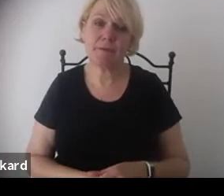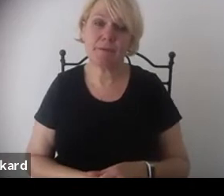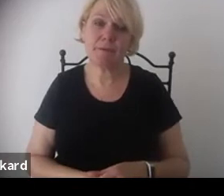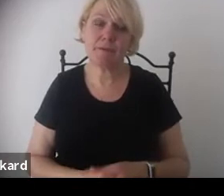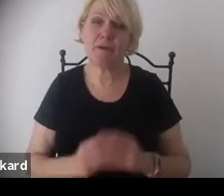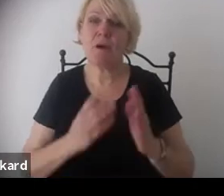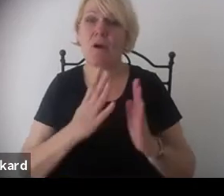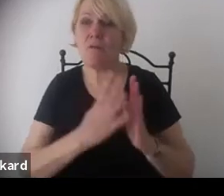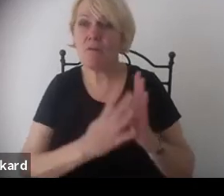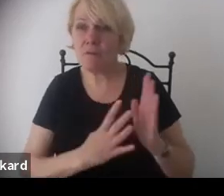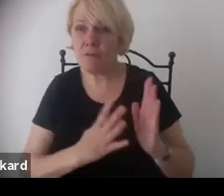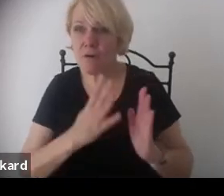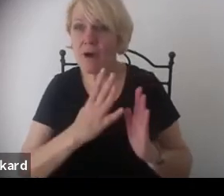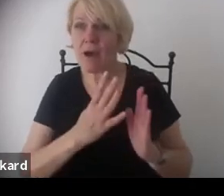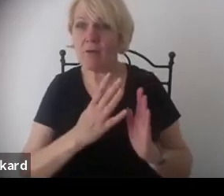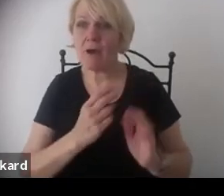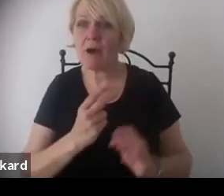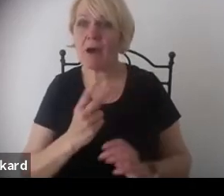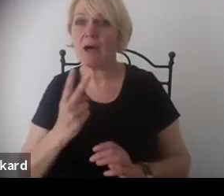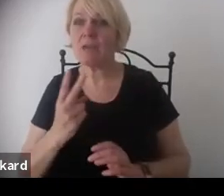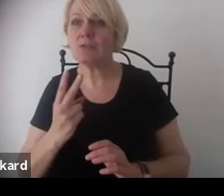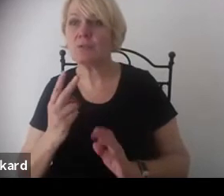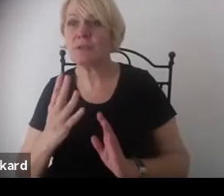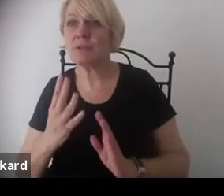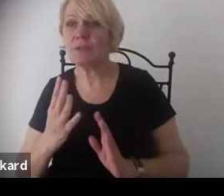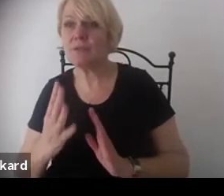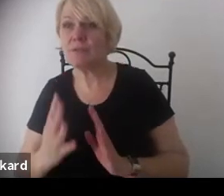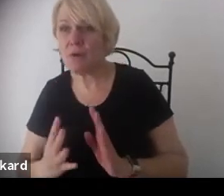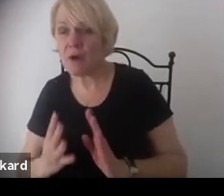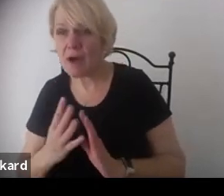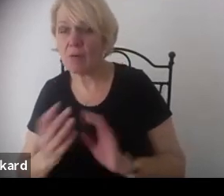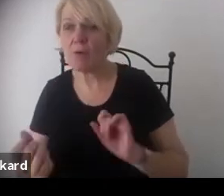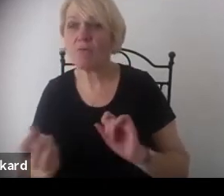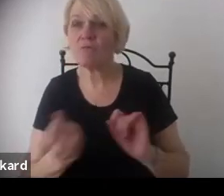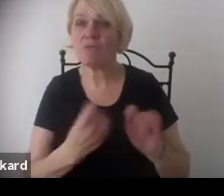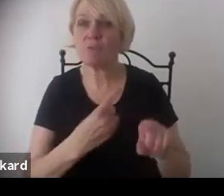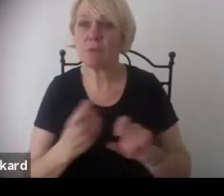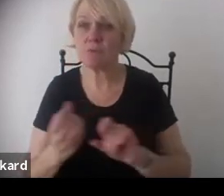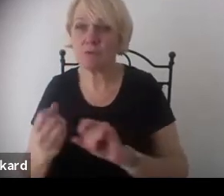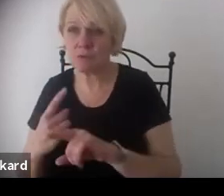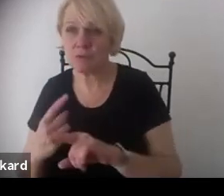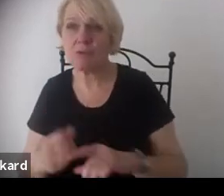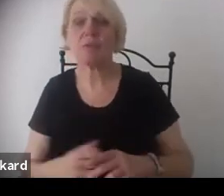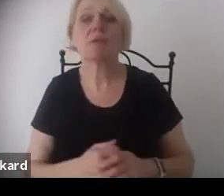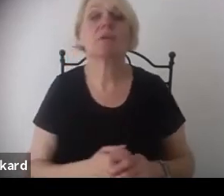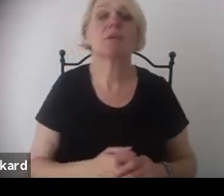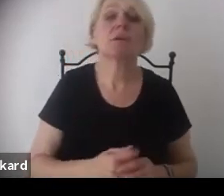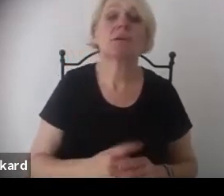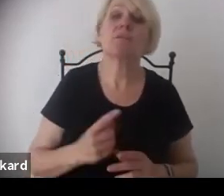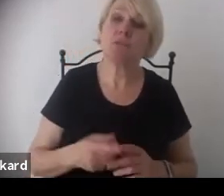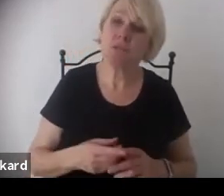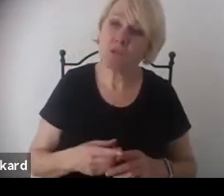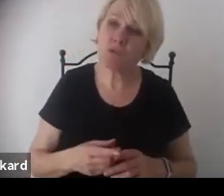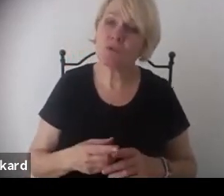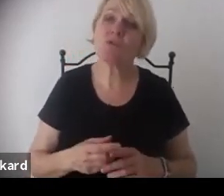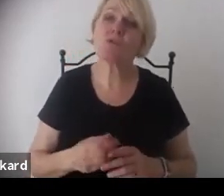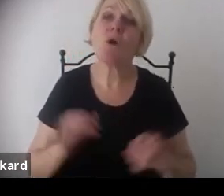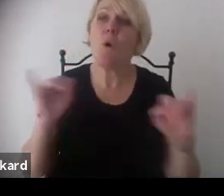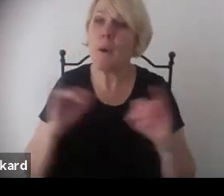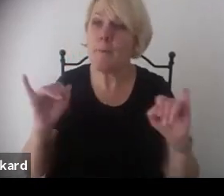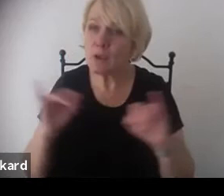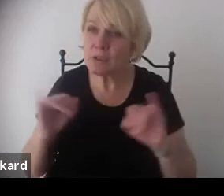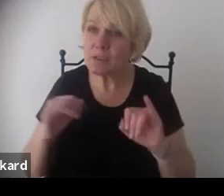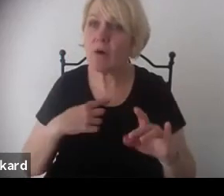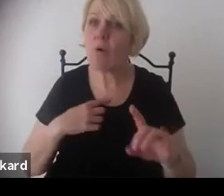4-hour and a 24-hour response, obviously for people who are either in emergency or urgent. You